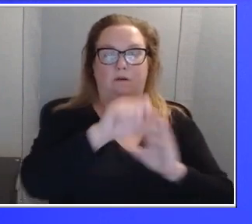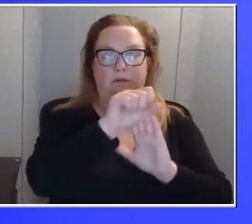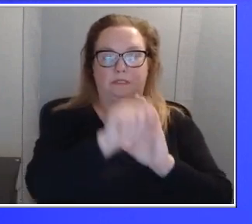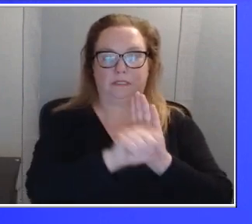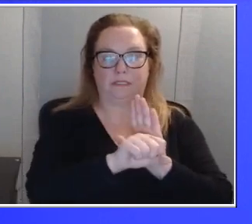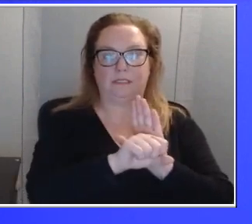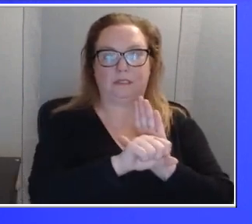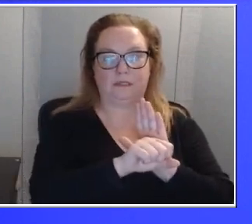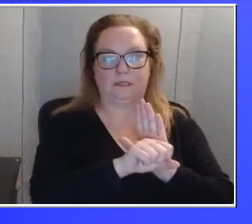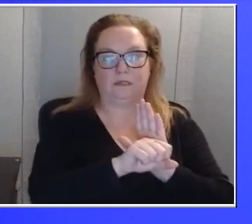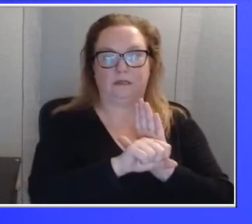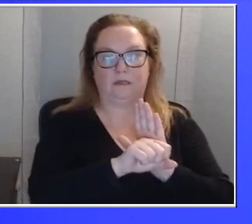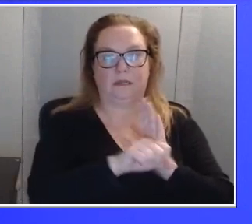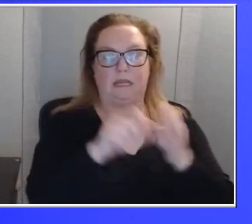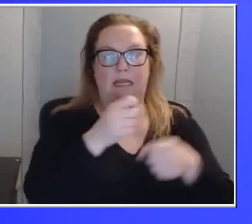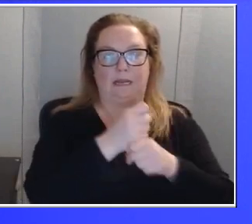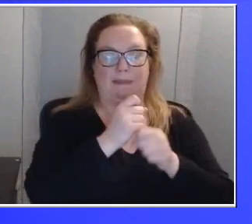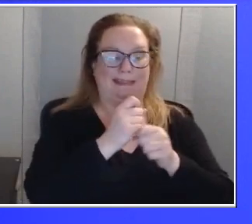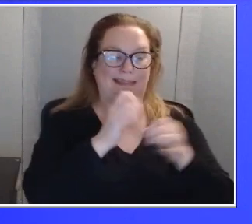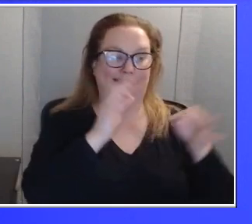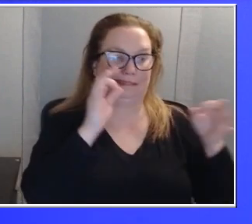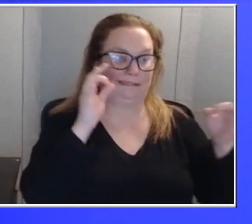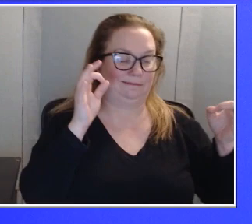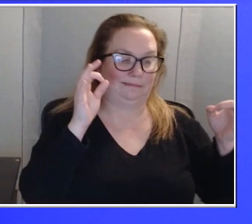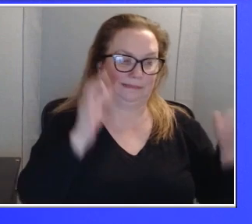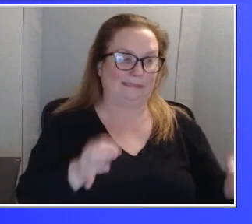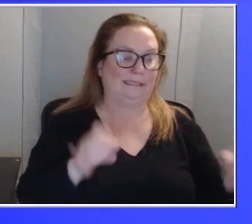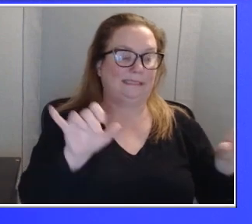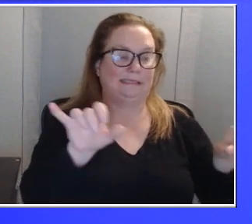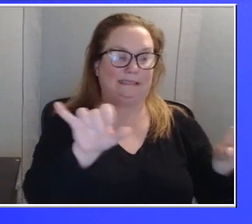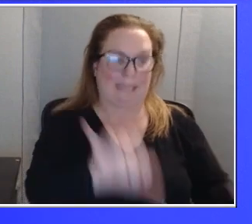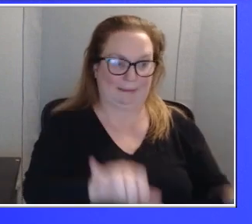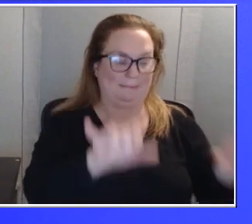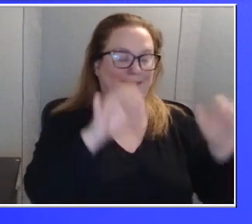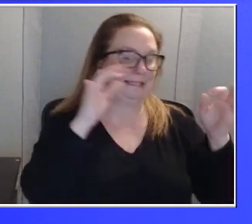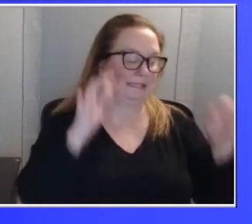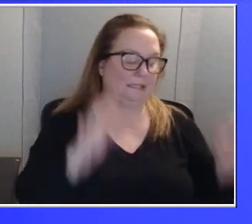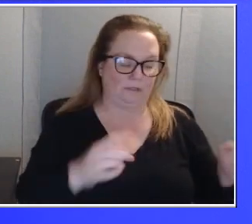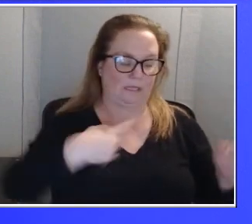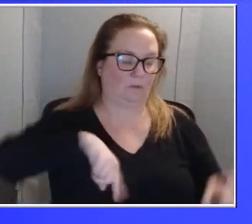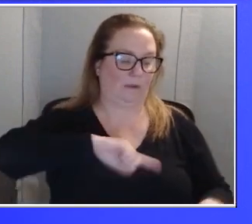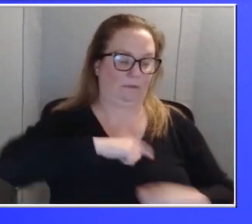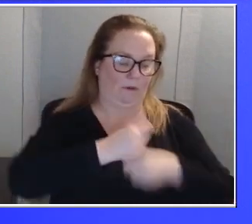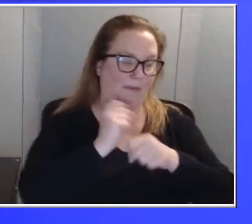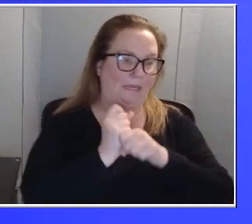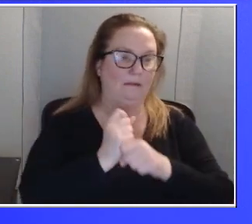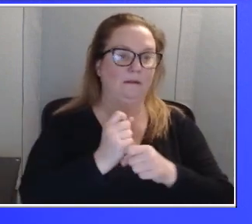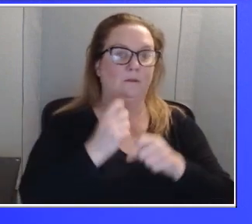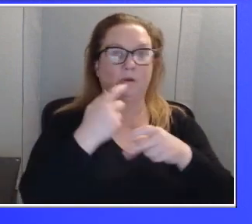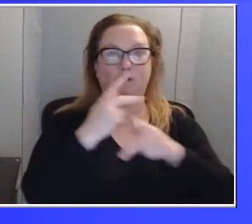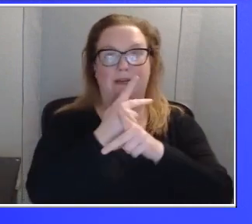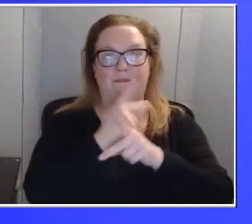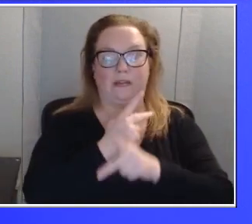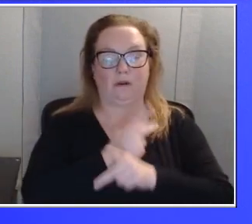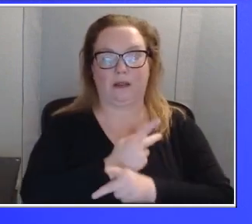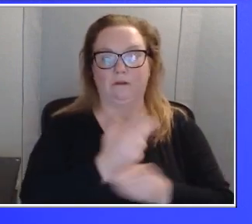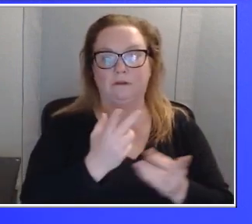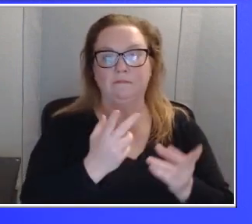who had to make the exact same decisions we had. And we were trying to figure it out as we were going.